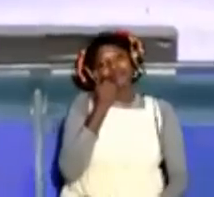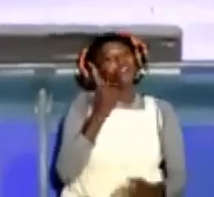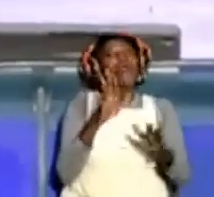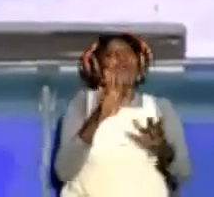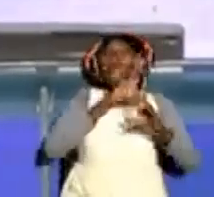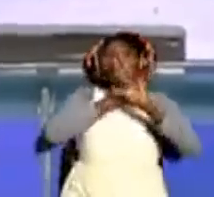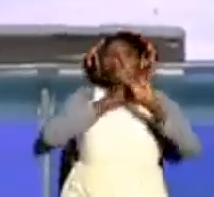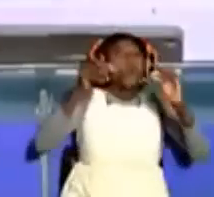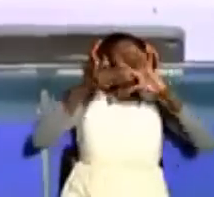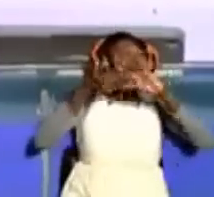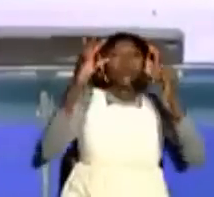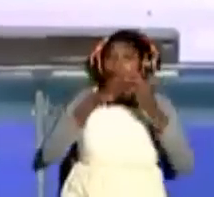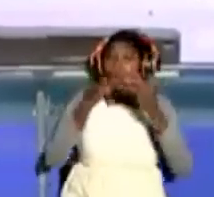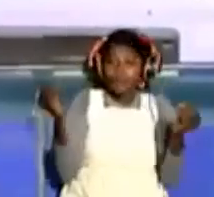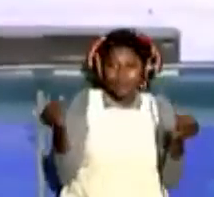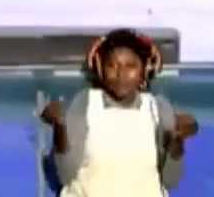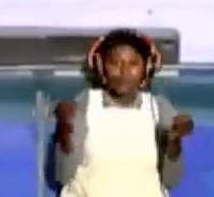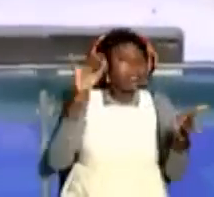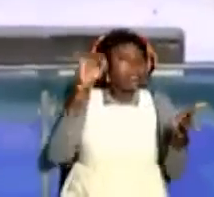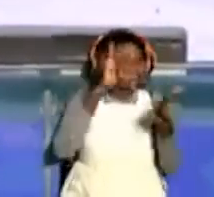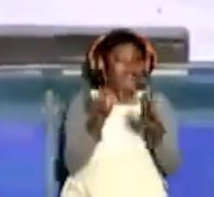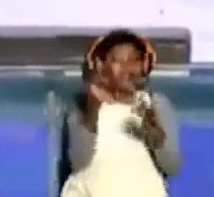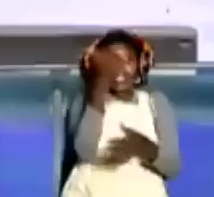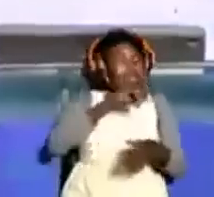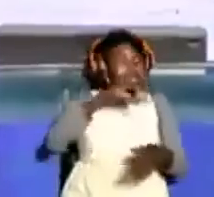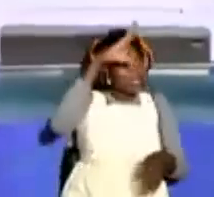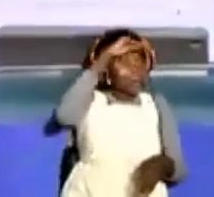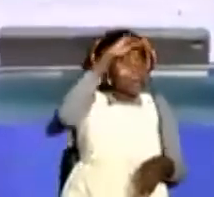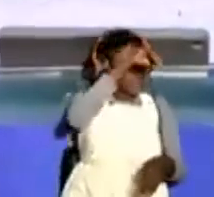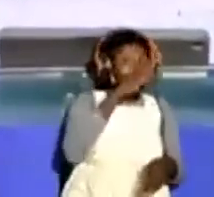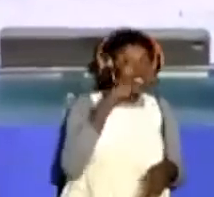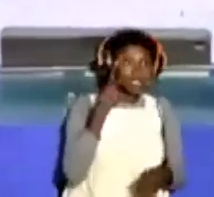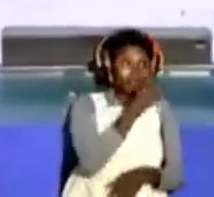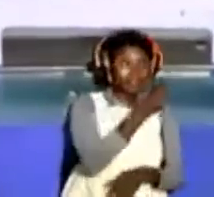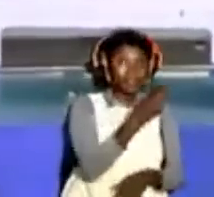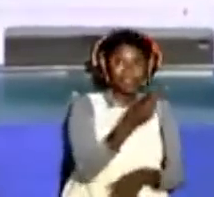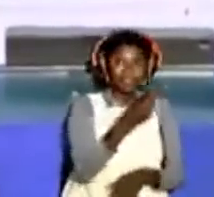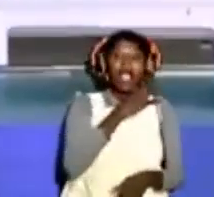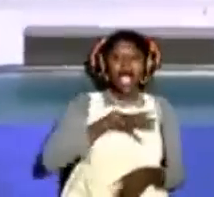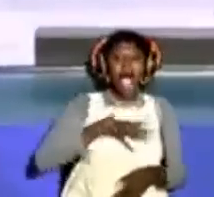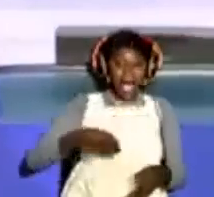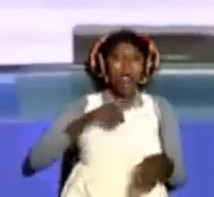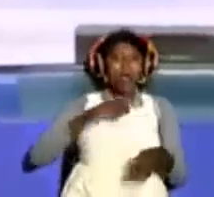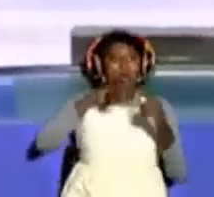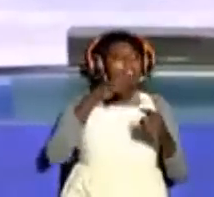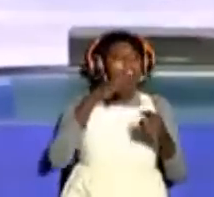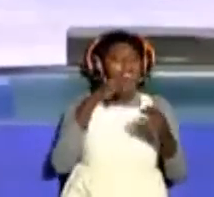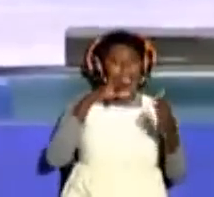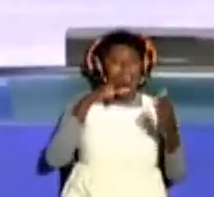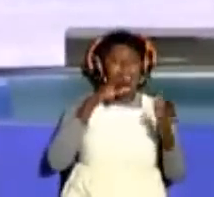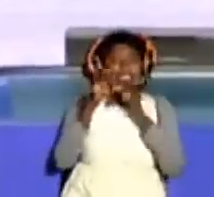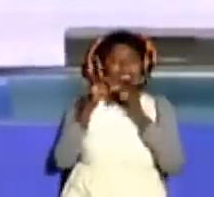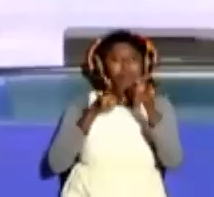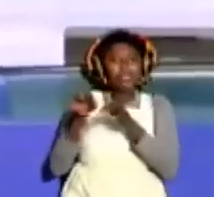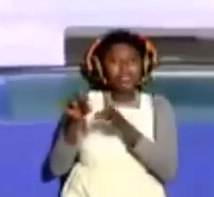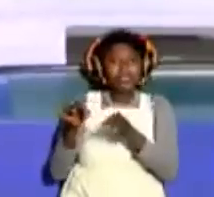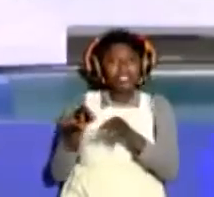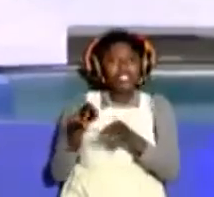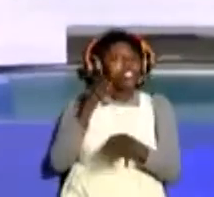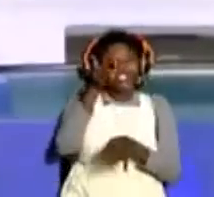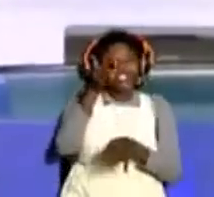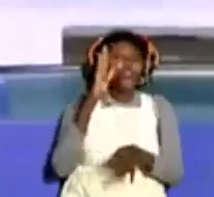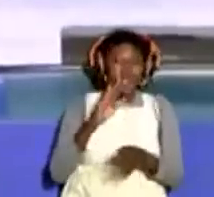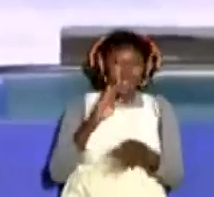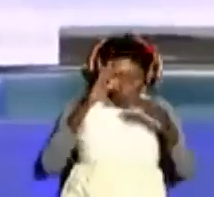No story that anybody will find out. And when they are telling it, you